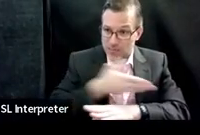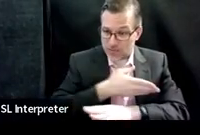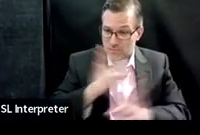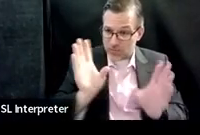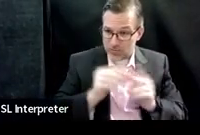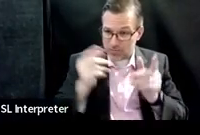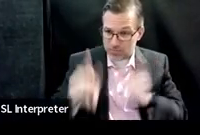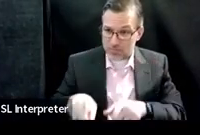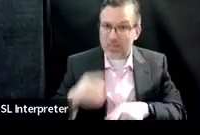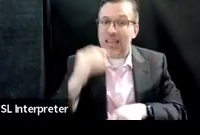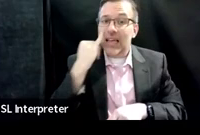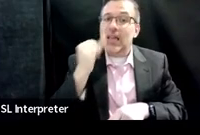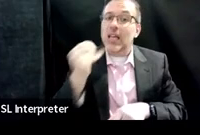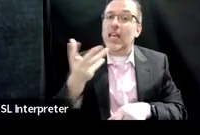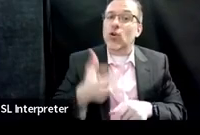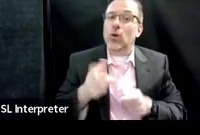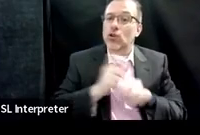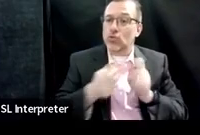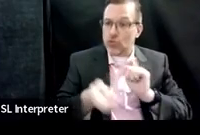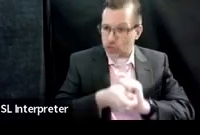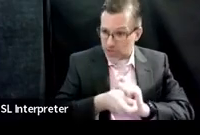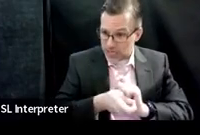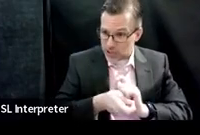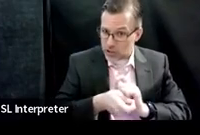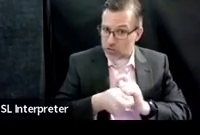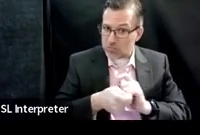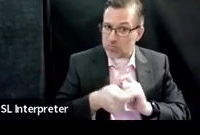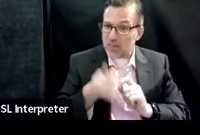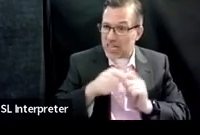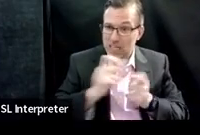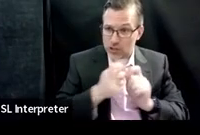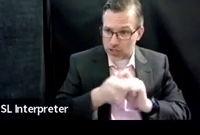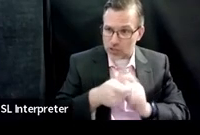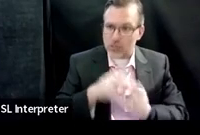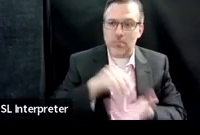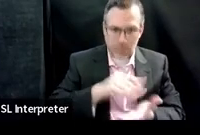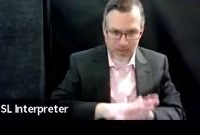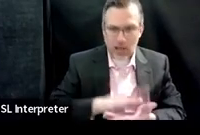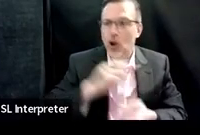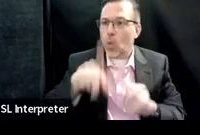that date in for the agreement of when it was amended.